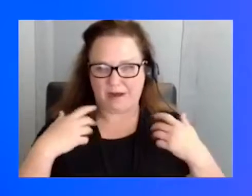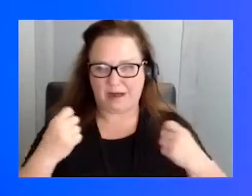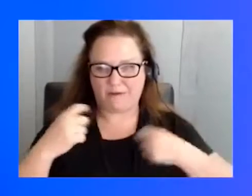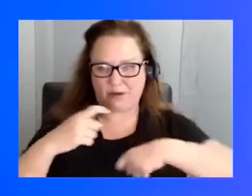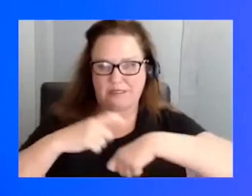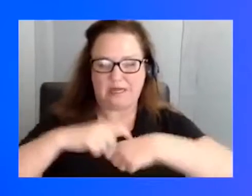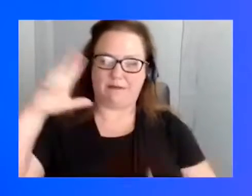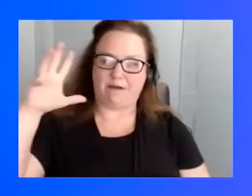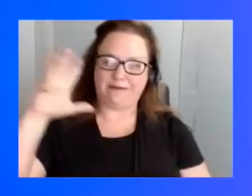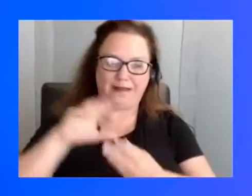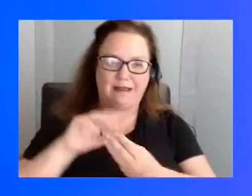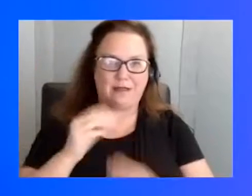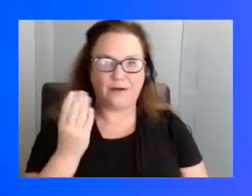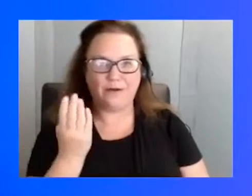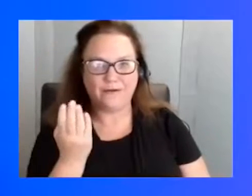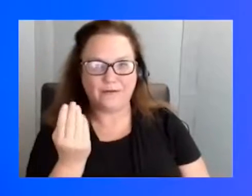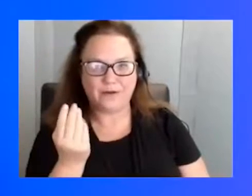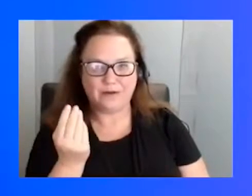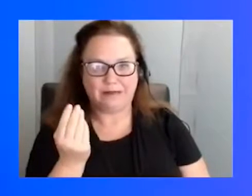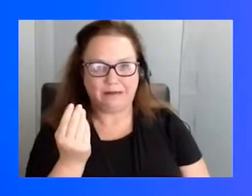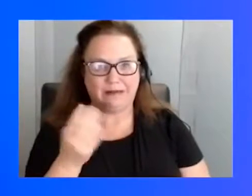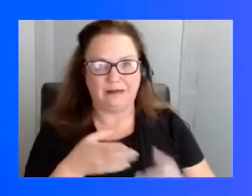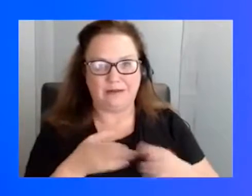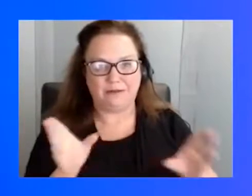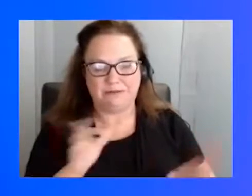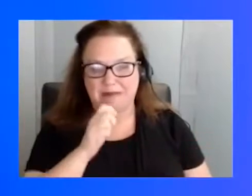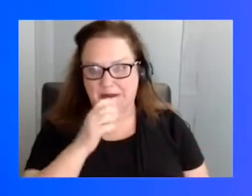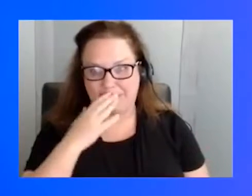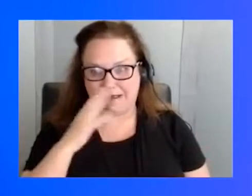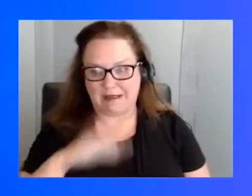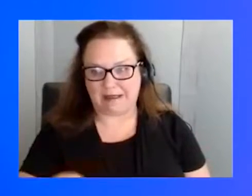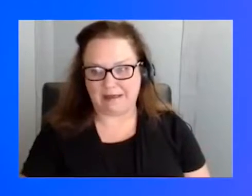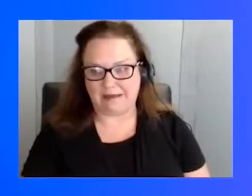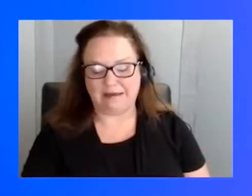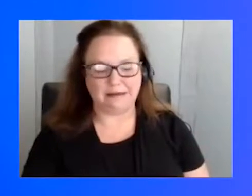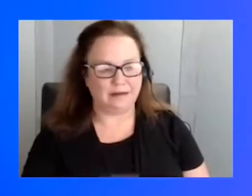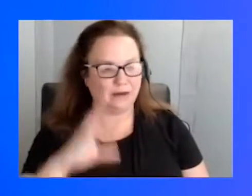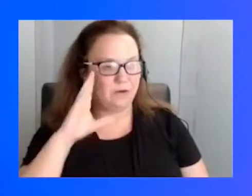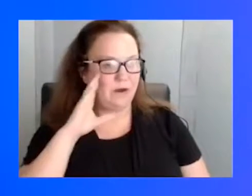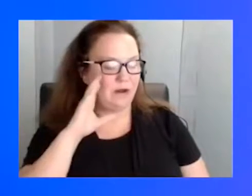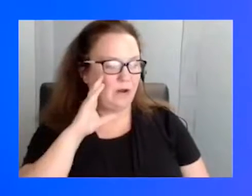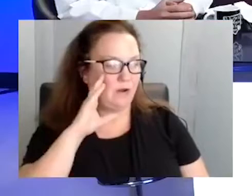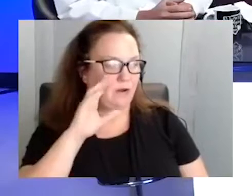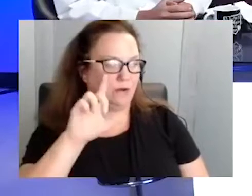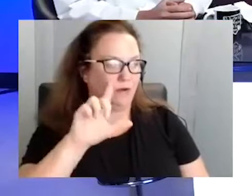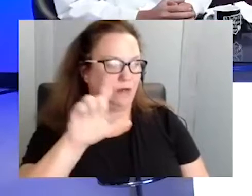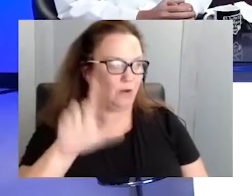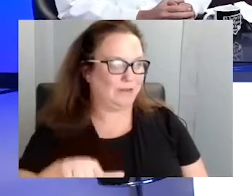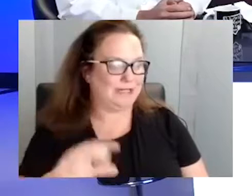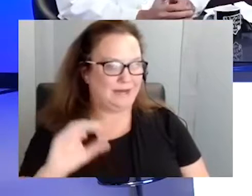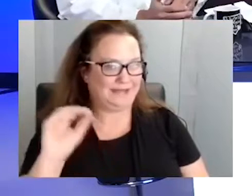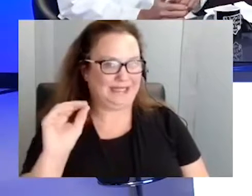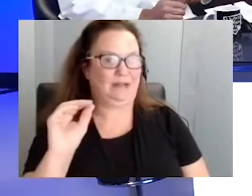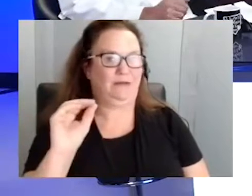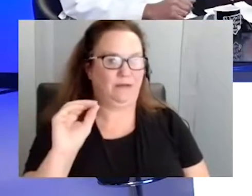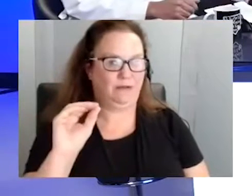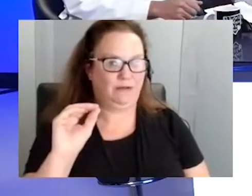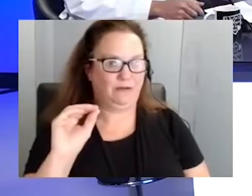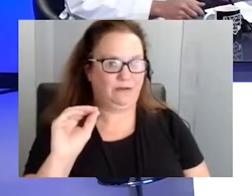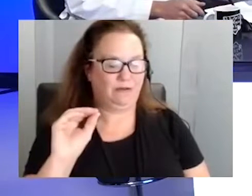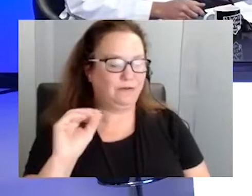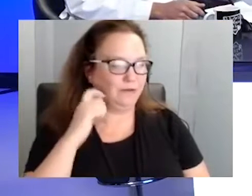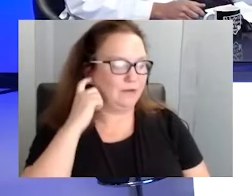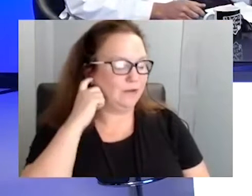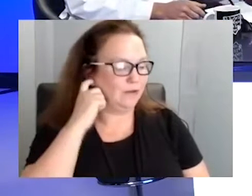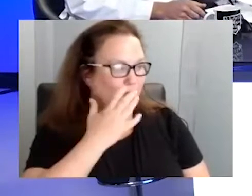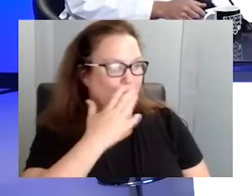14. Overall, not bad. We know that our colleagues in Lawrence have 0. In hospital, so that is good as